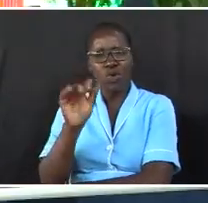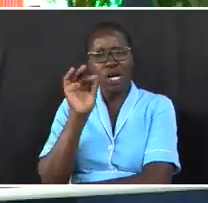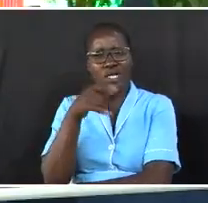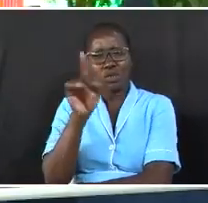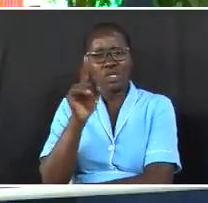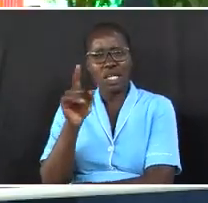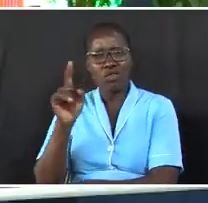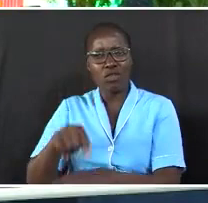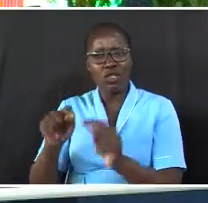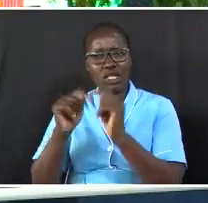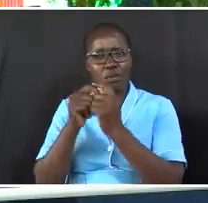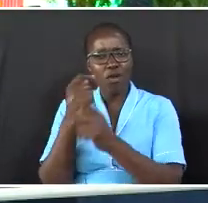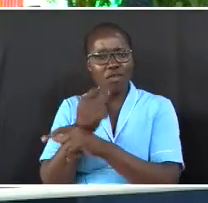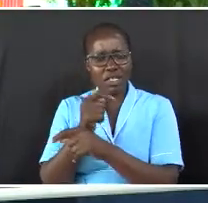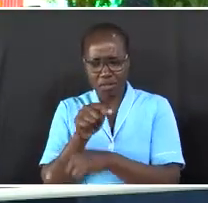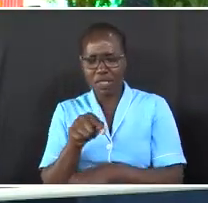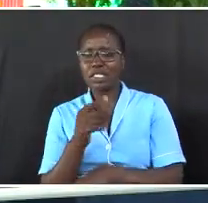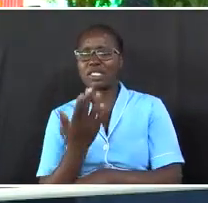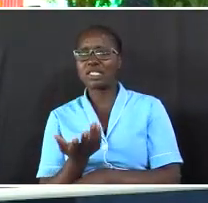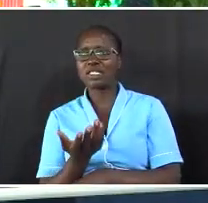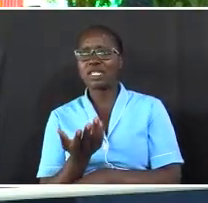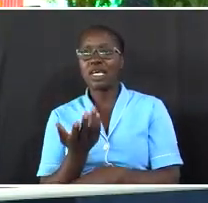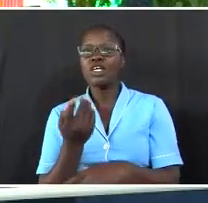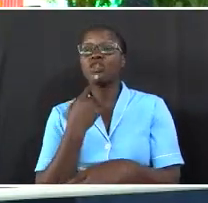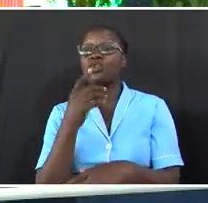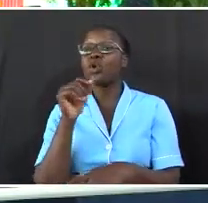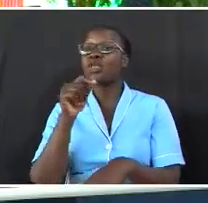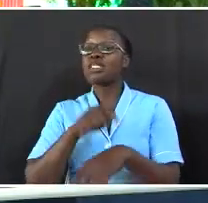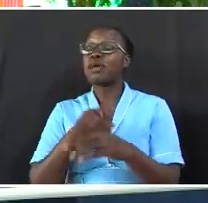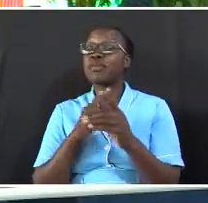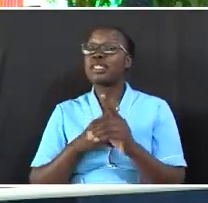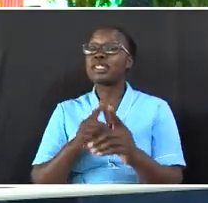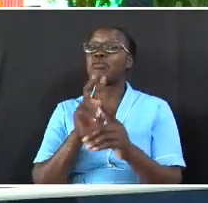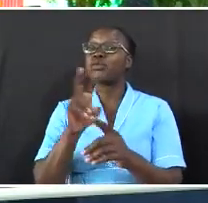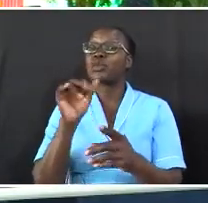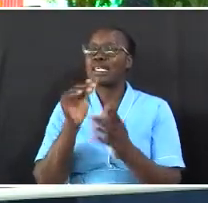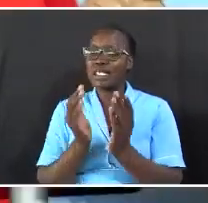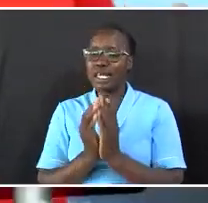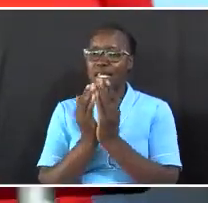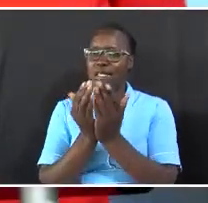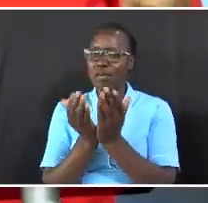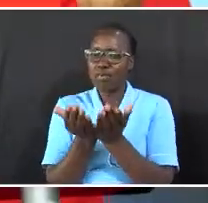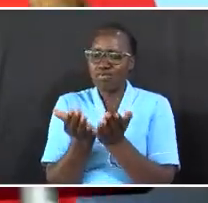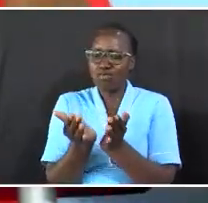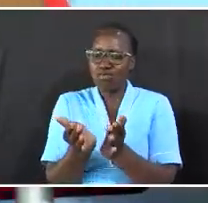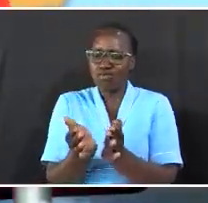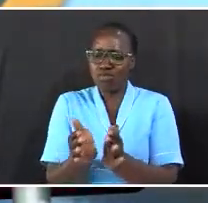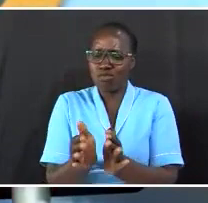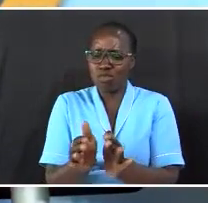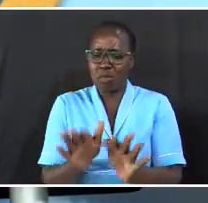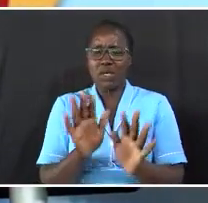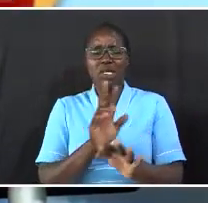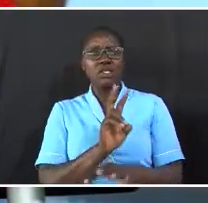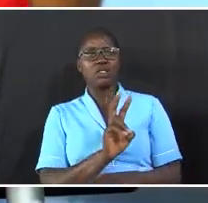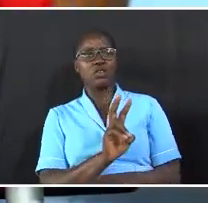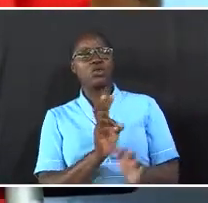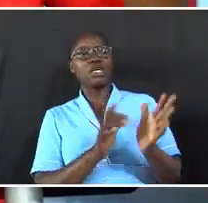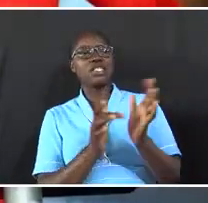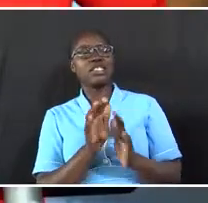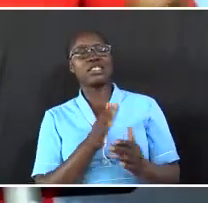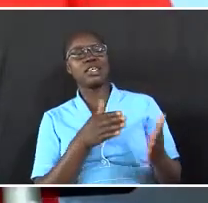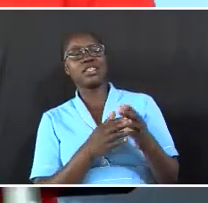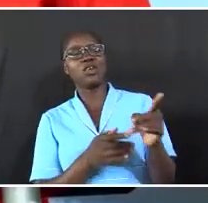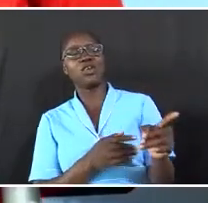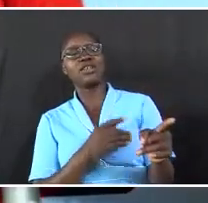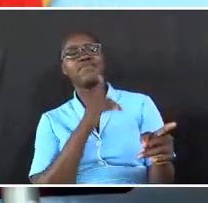this? And so, when the disciples saw that the boat was sinking, they looked at Jesus at the corner and